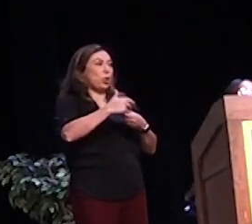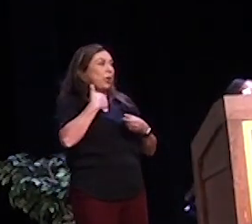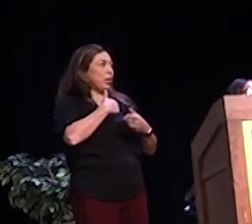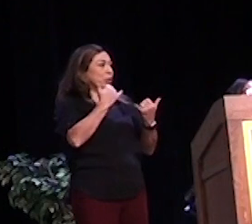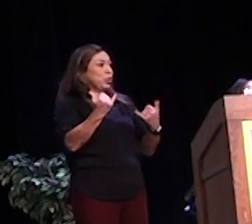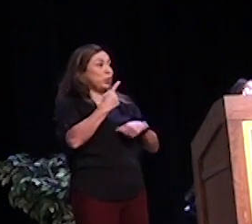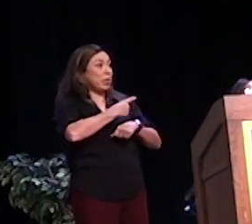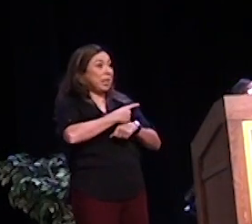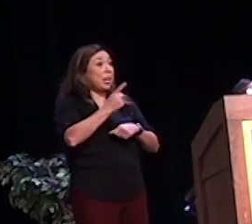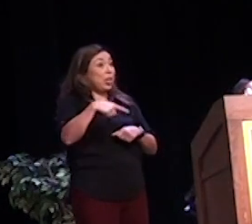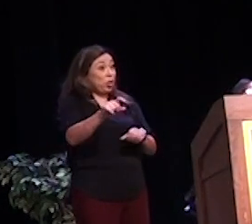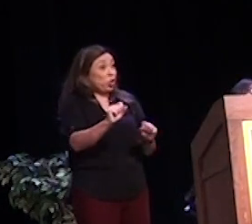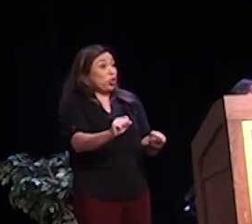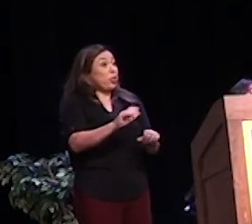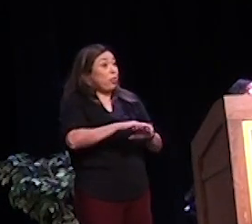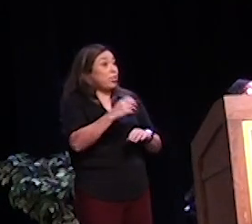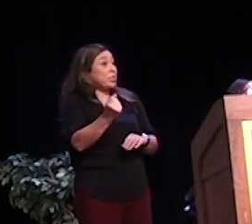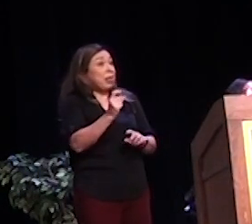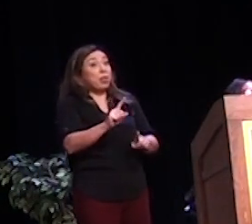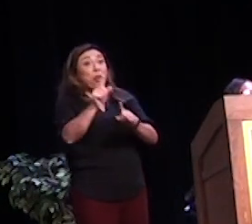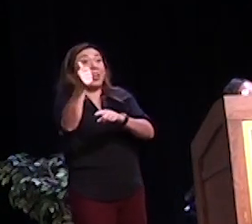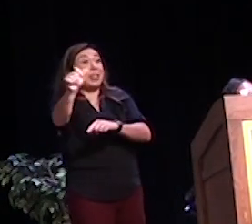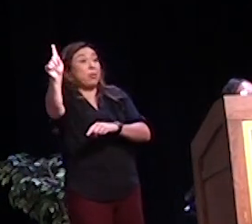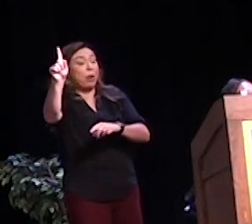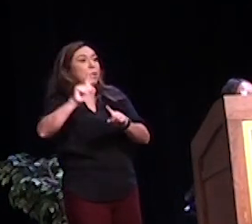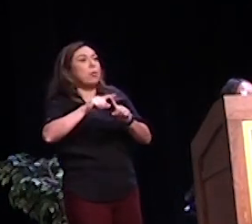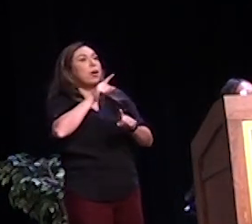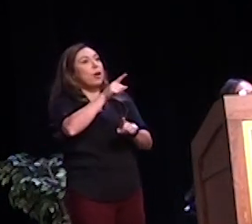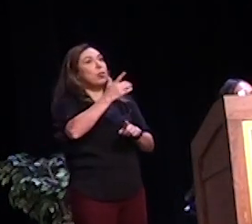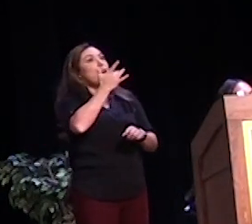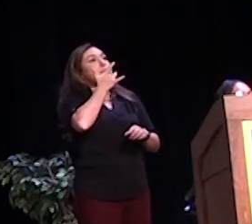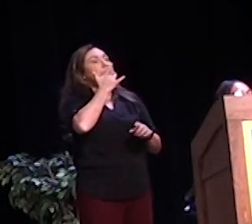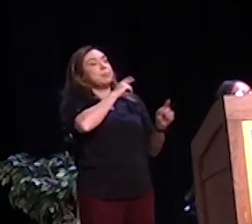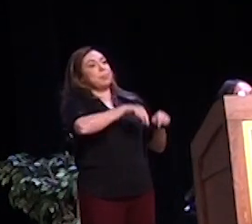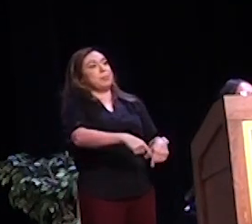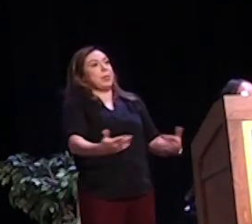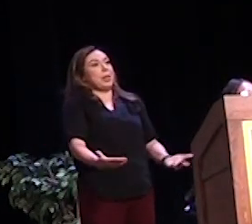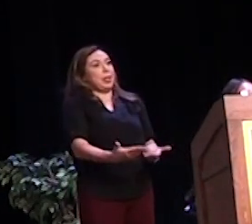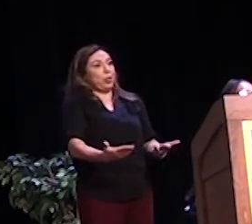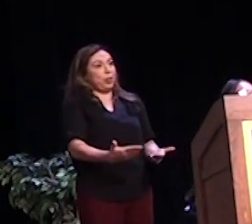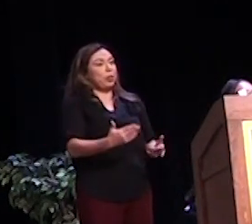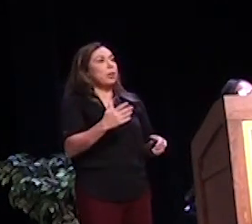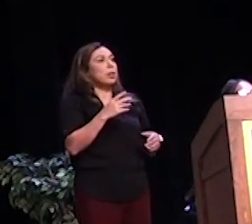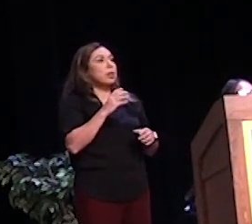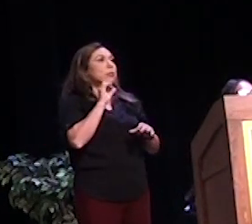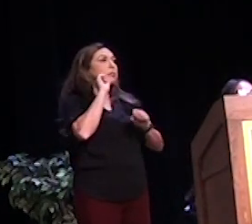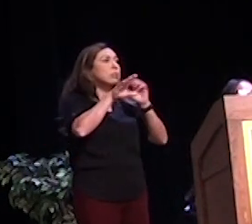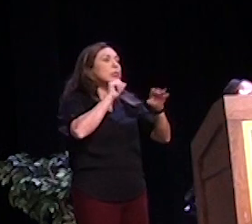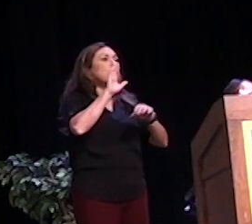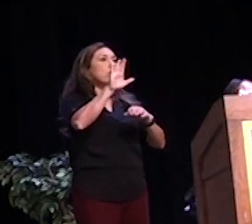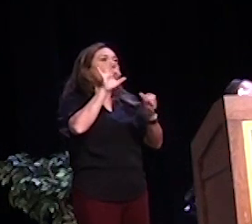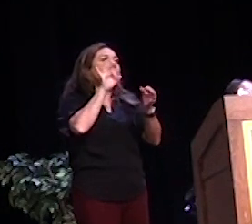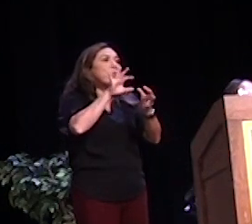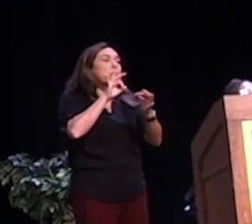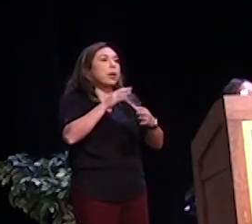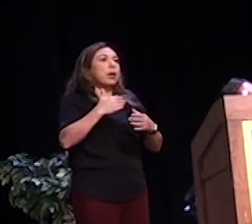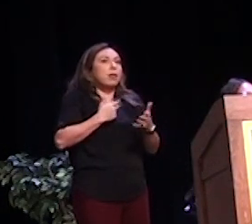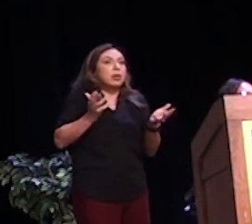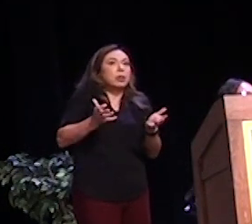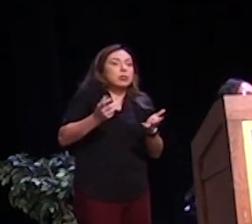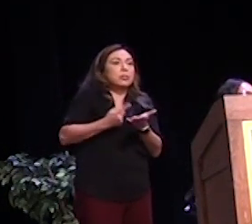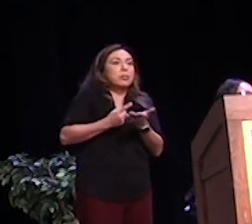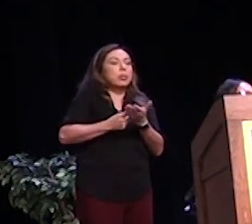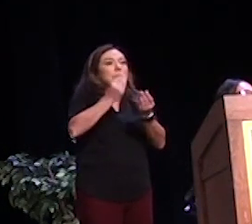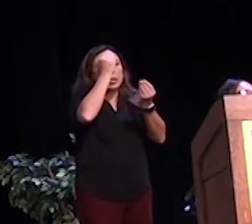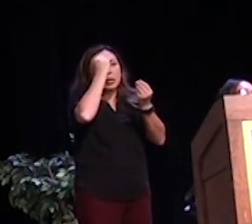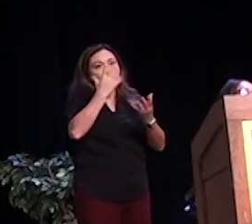us today. You could have spent your Saturday anywhere, but you chose to spend it here with us, giving us your feedback, having conversations, and